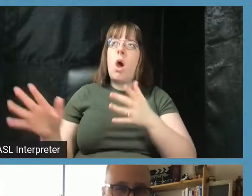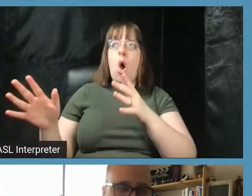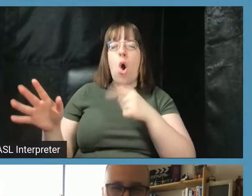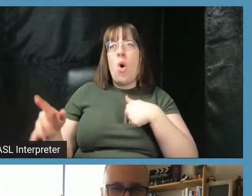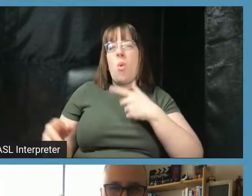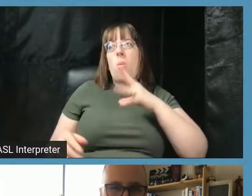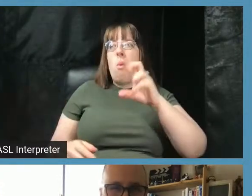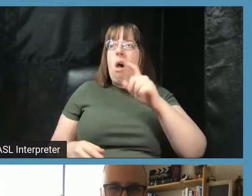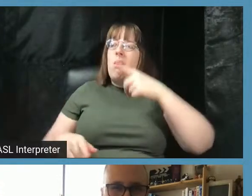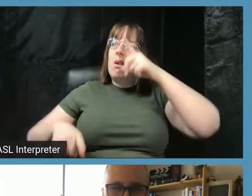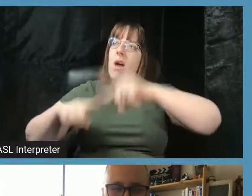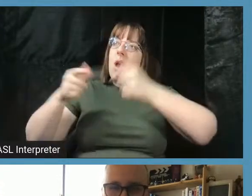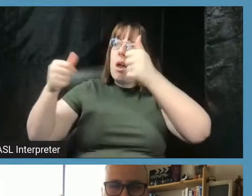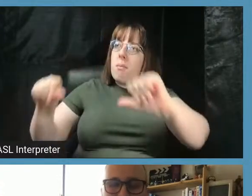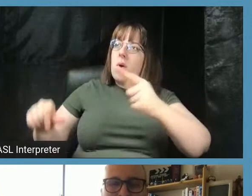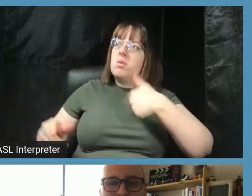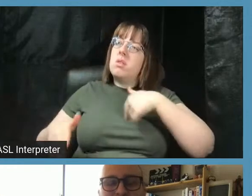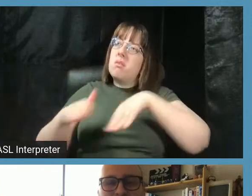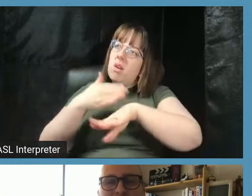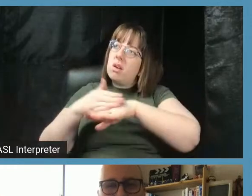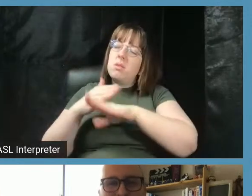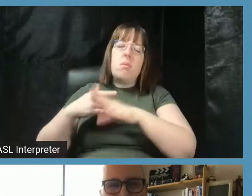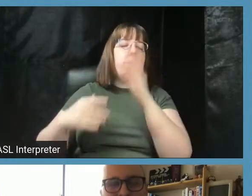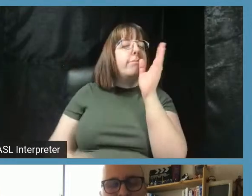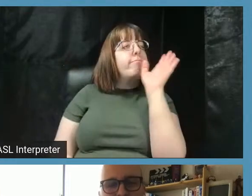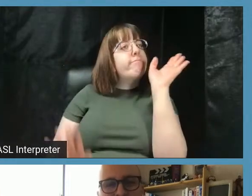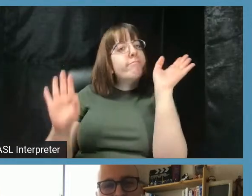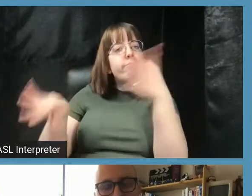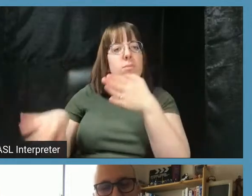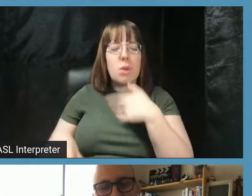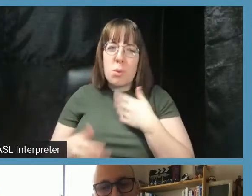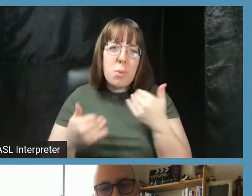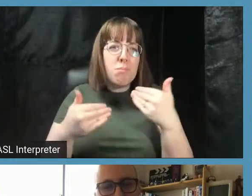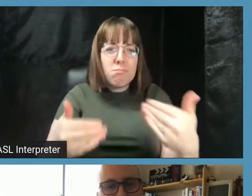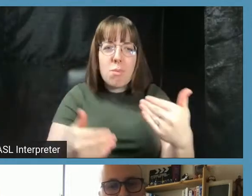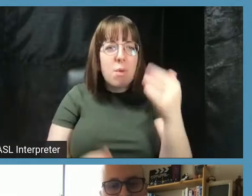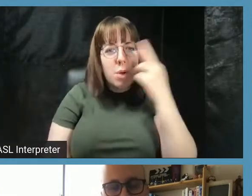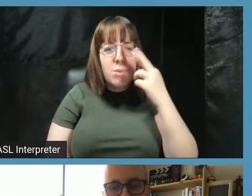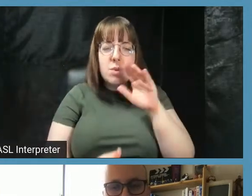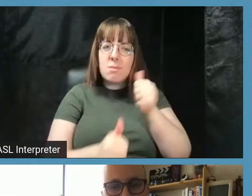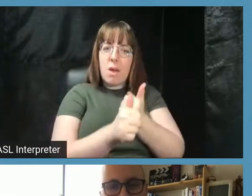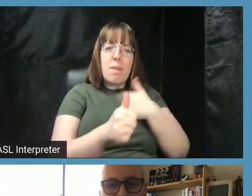sign that you want because, you know, of whatever reason you're posting it. Yeah, that's exactly right.